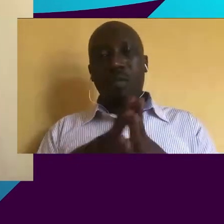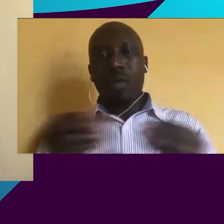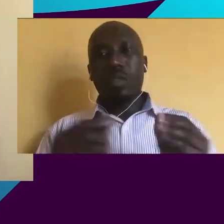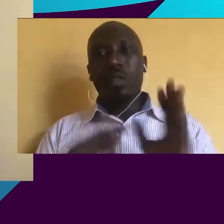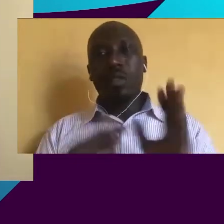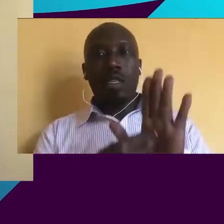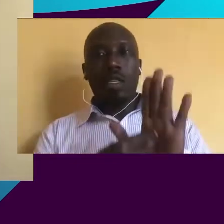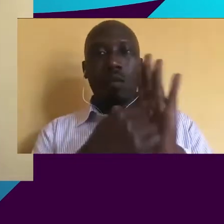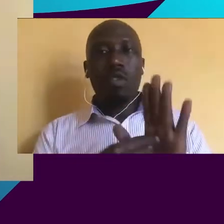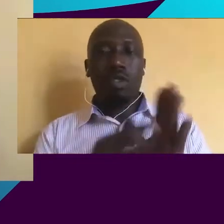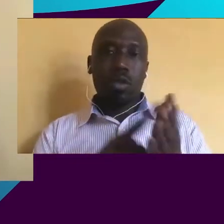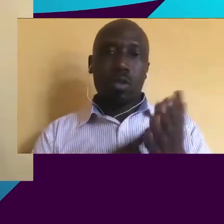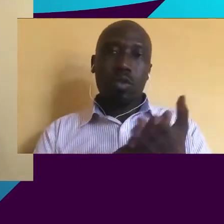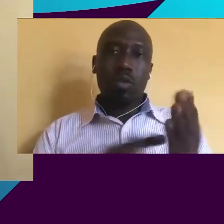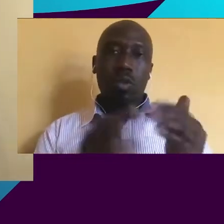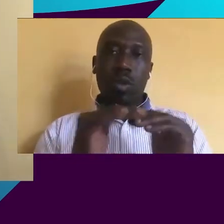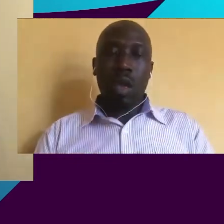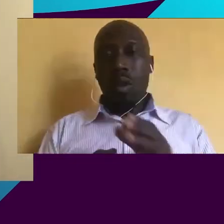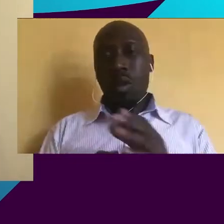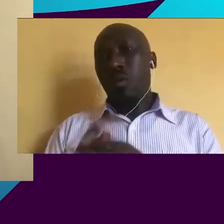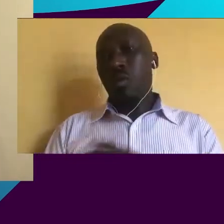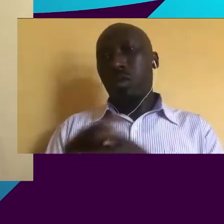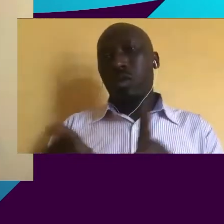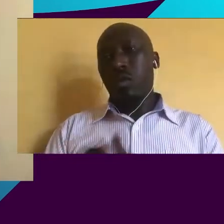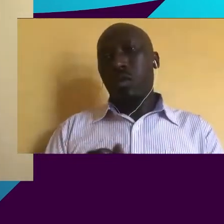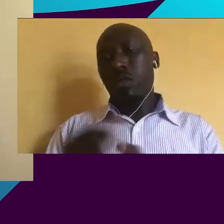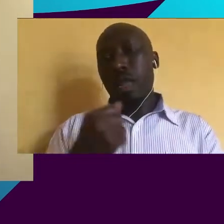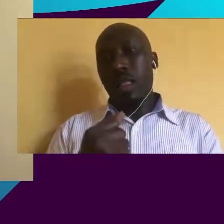less opportunities on the girl side.